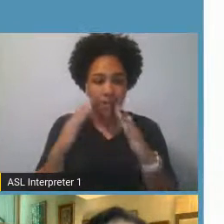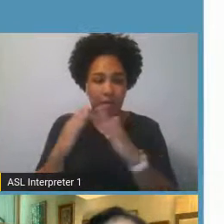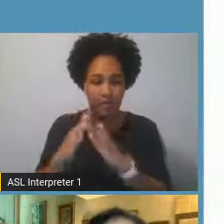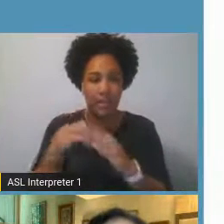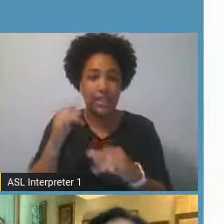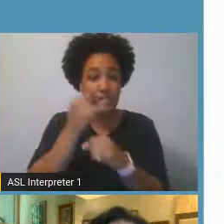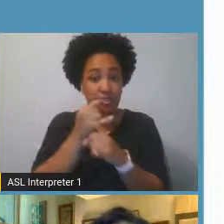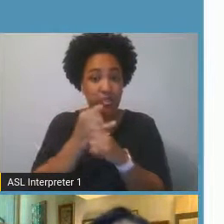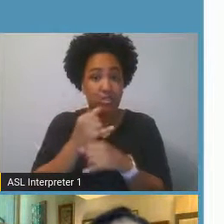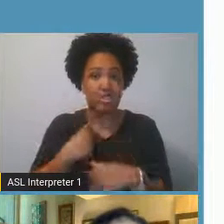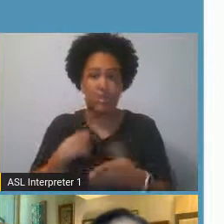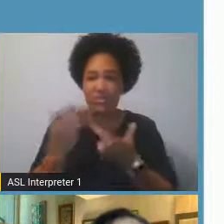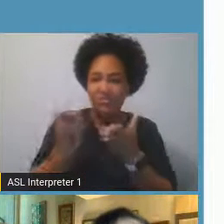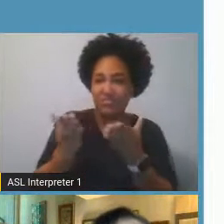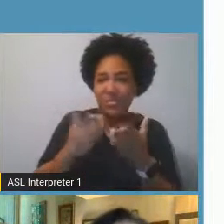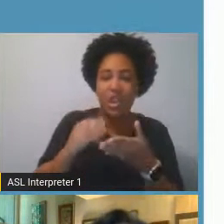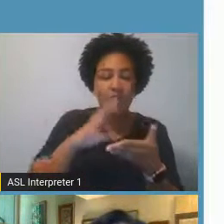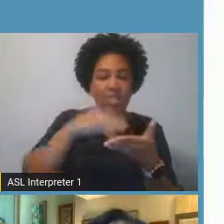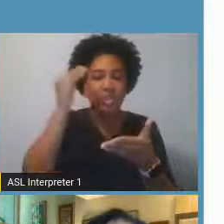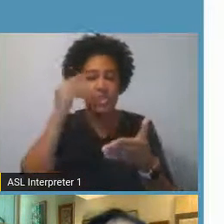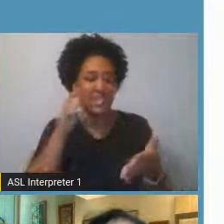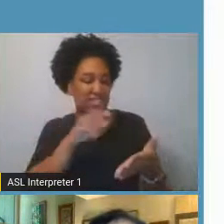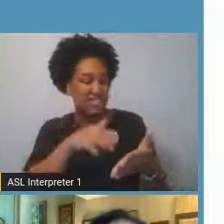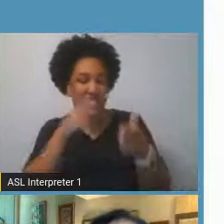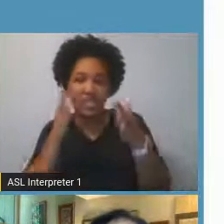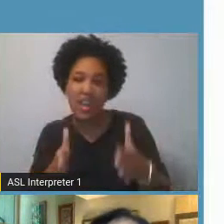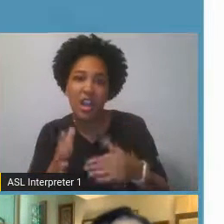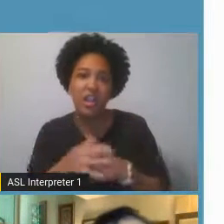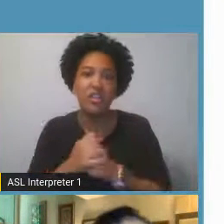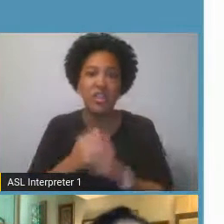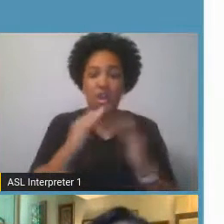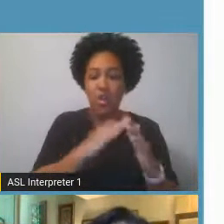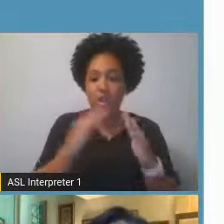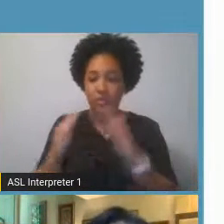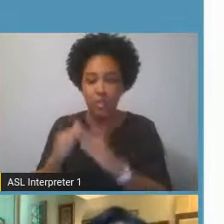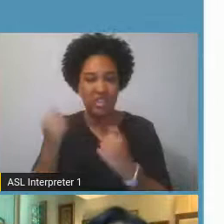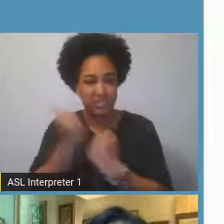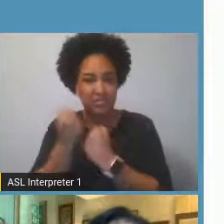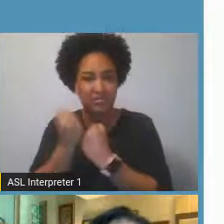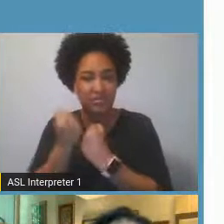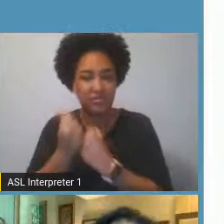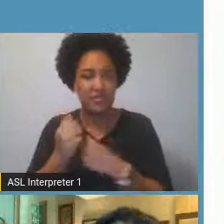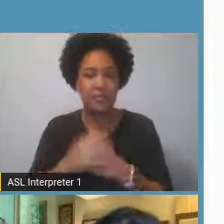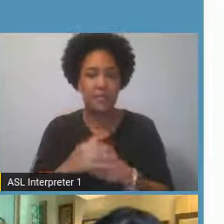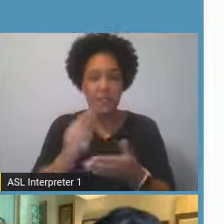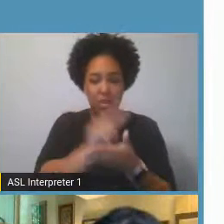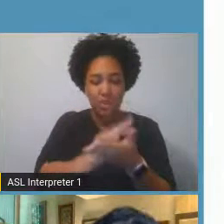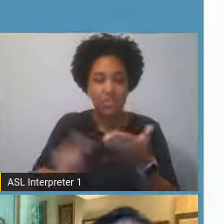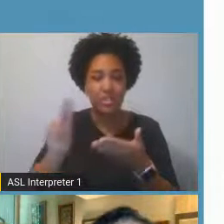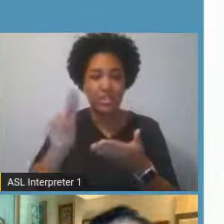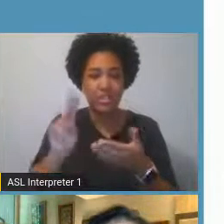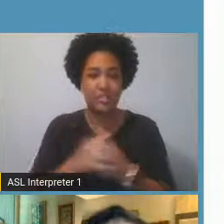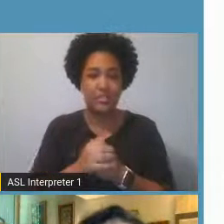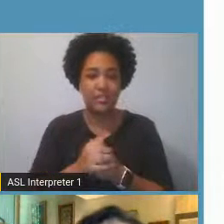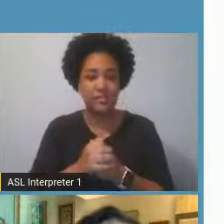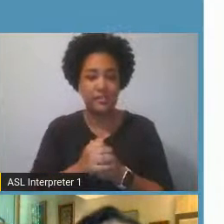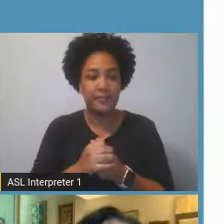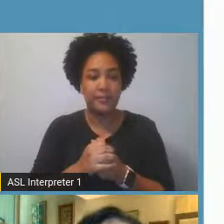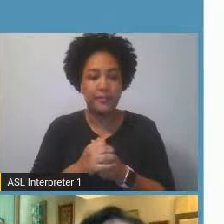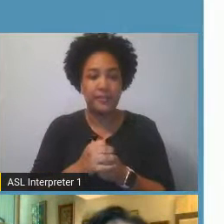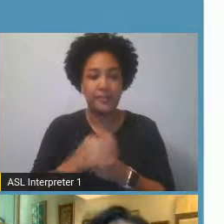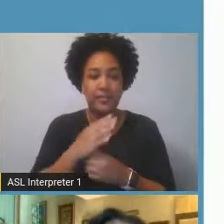serve scholars, students, community stakeholders, area colleges and universities, as well as